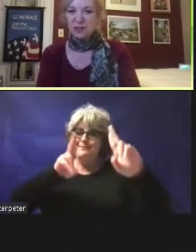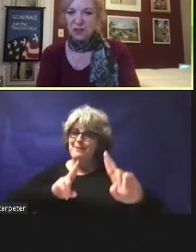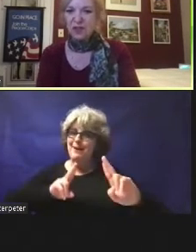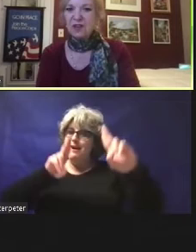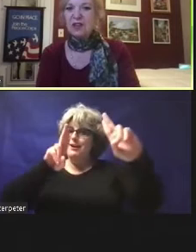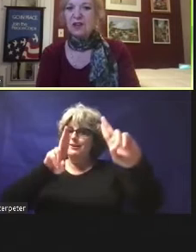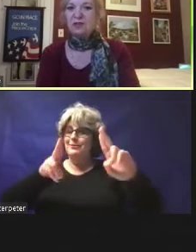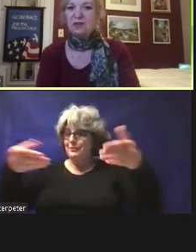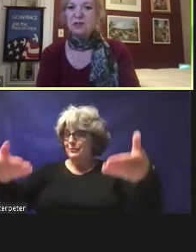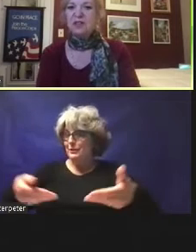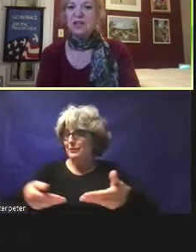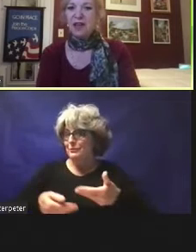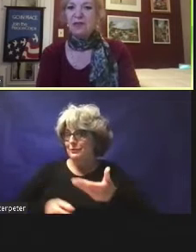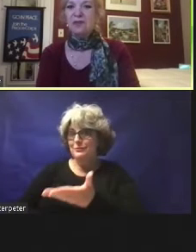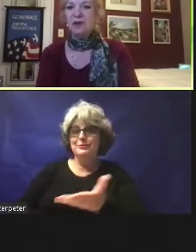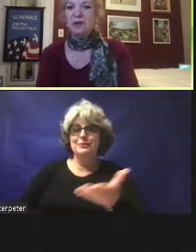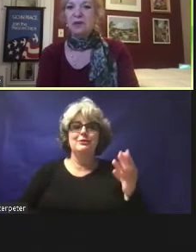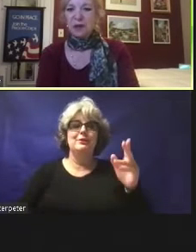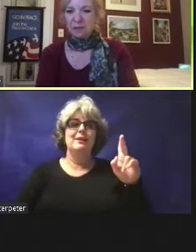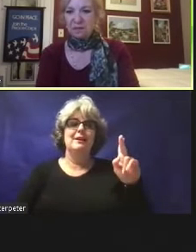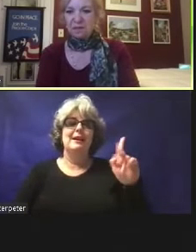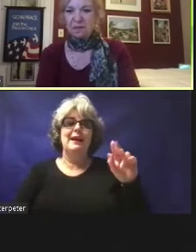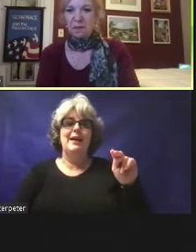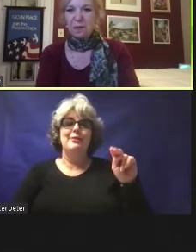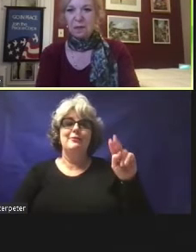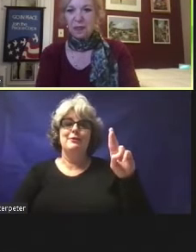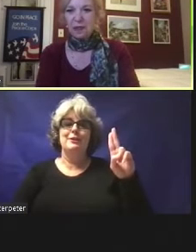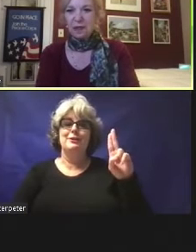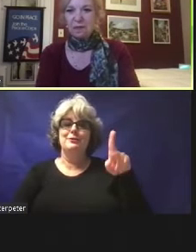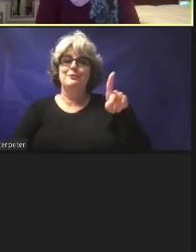to introduce Katherine Ruppe.